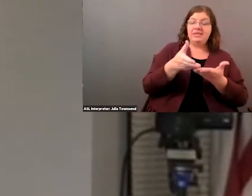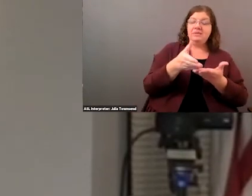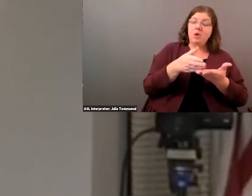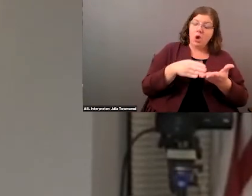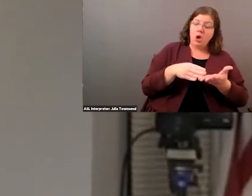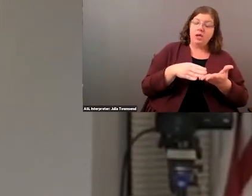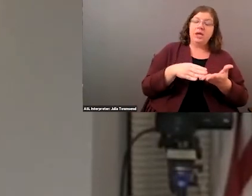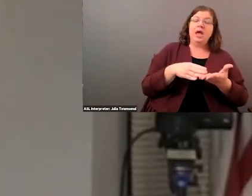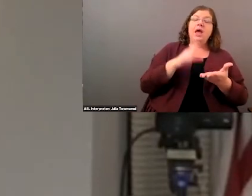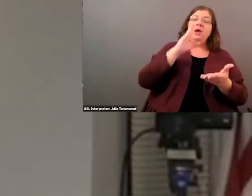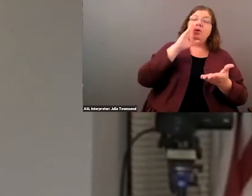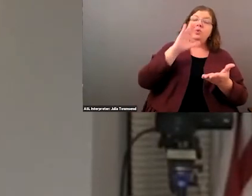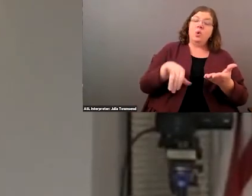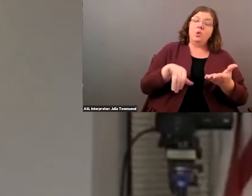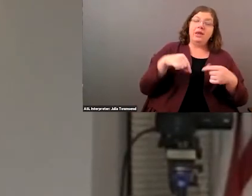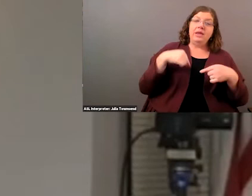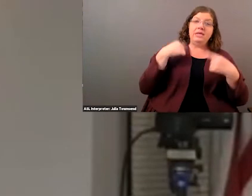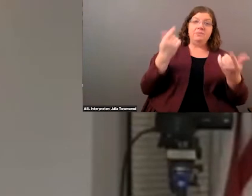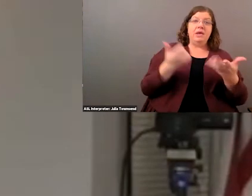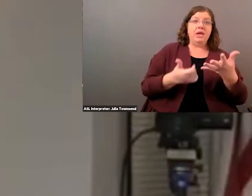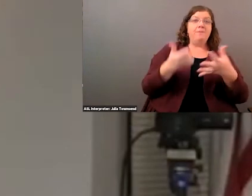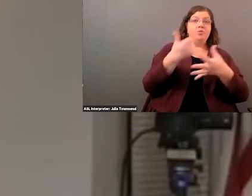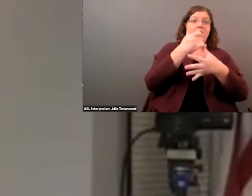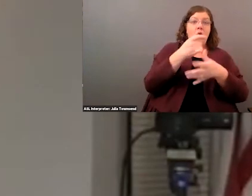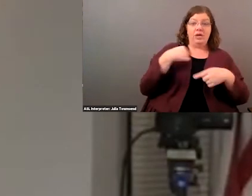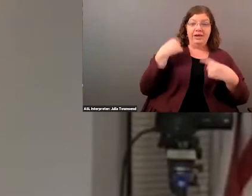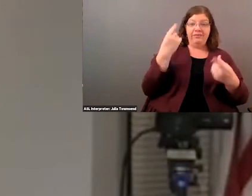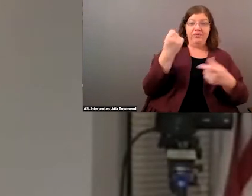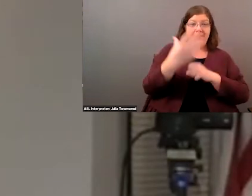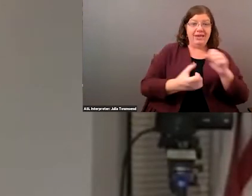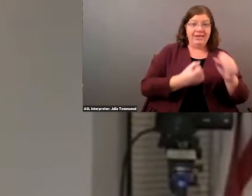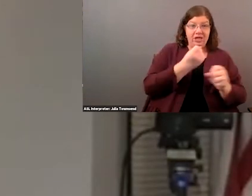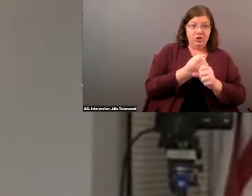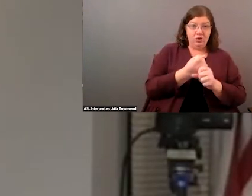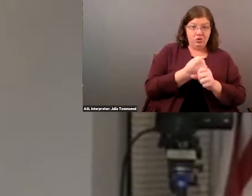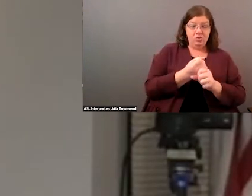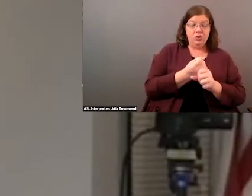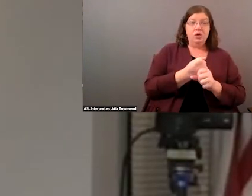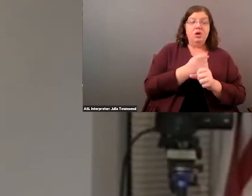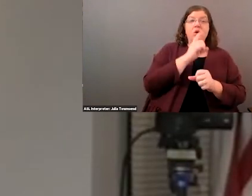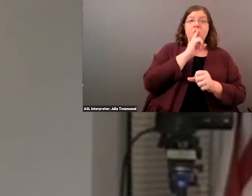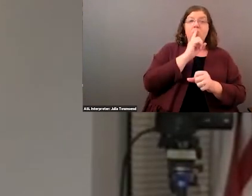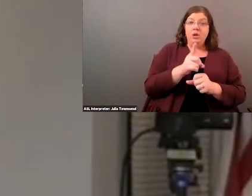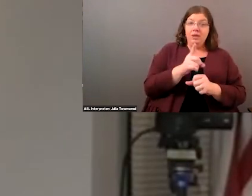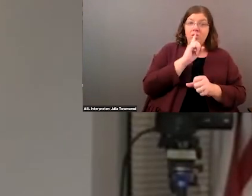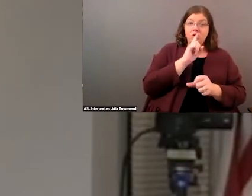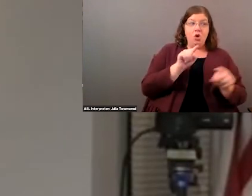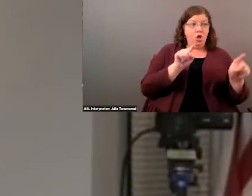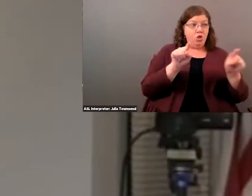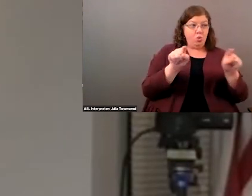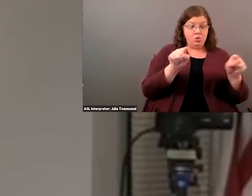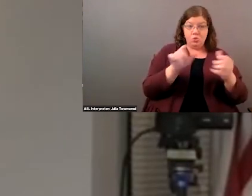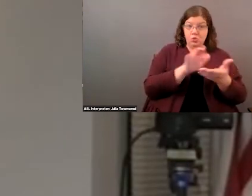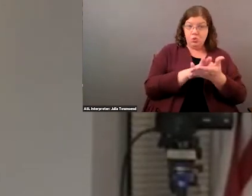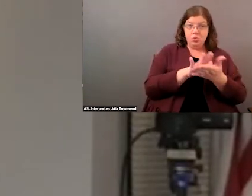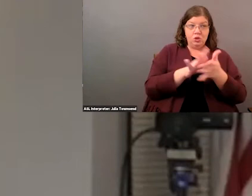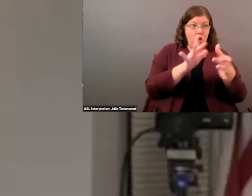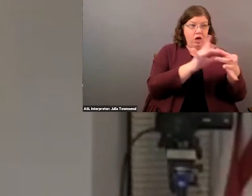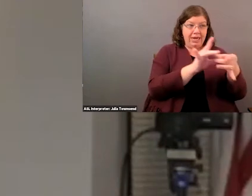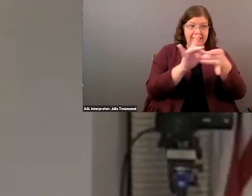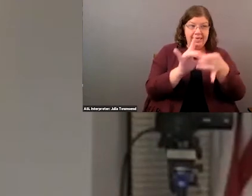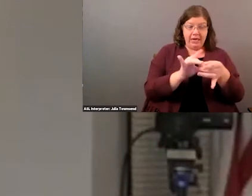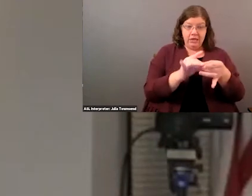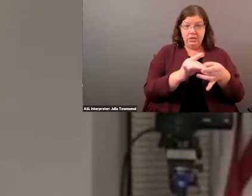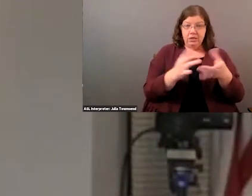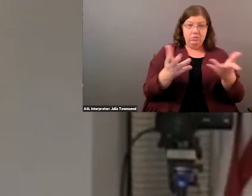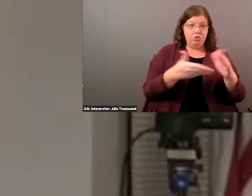to really make sure that those two schools are connected and working well. And so I thought that's an intriguing, I understand,